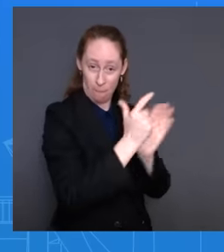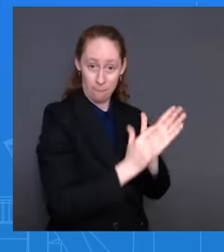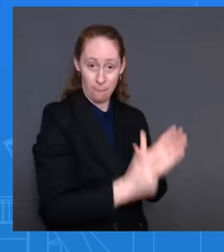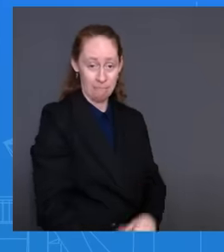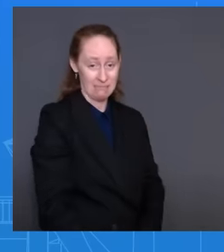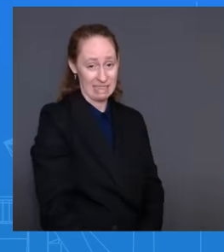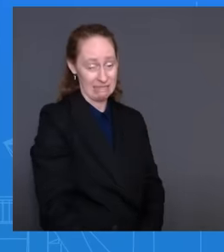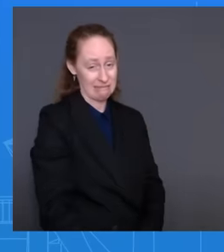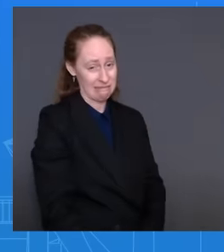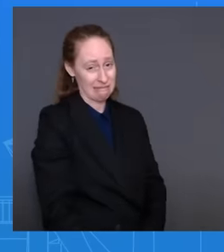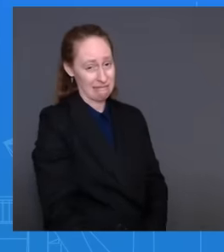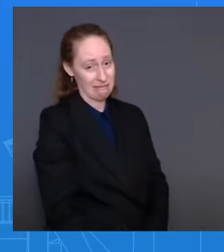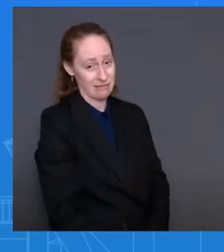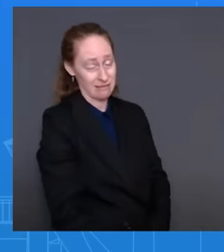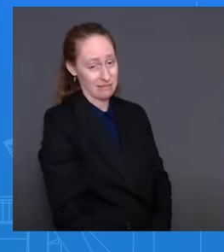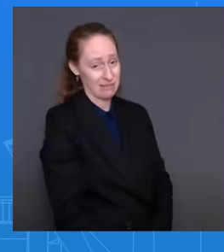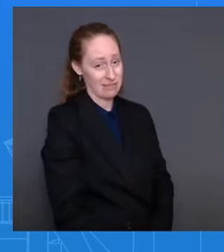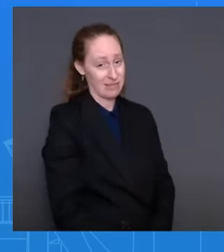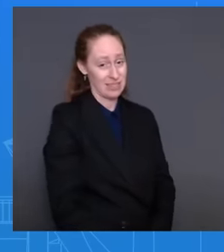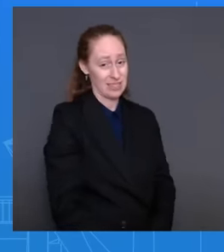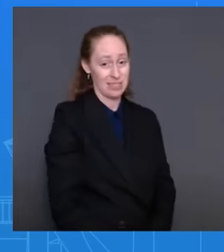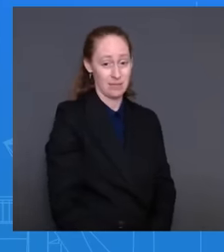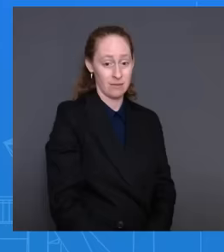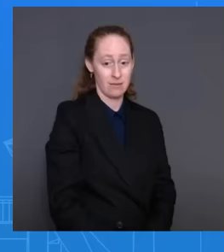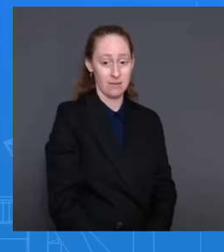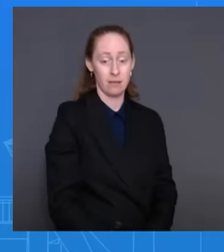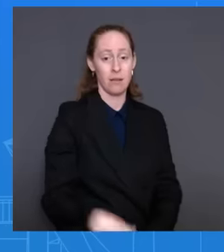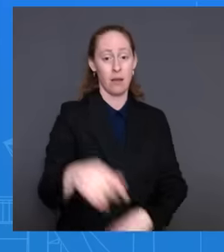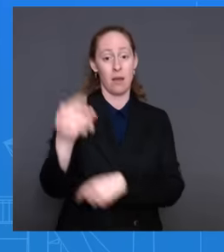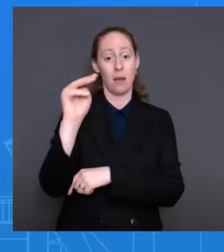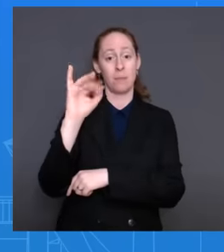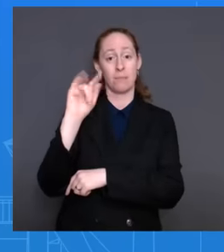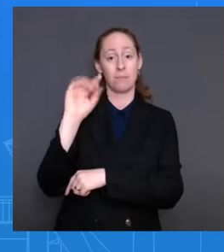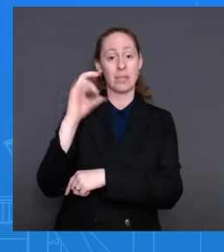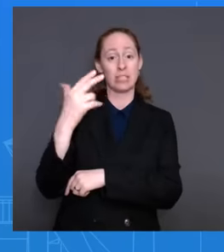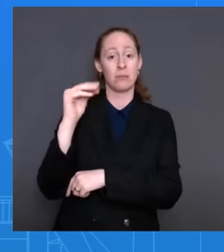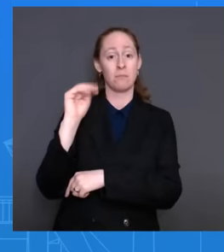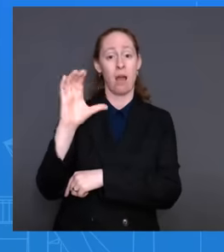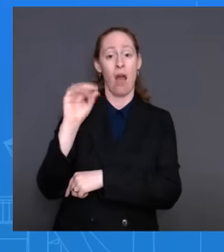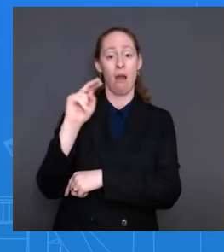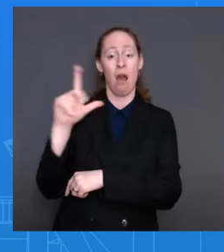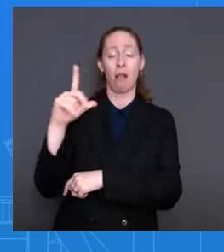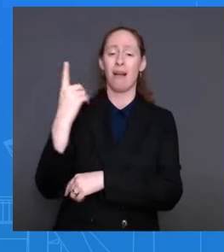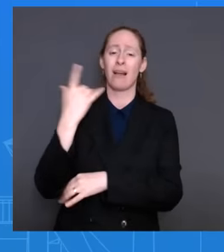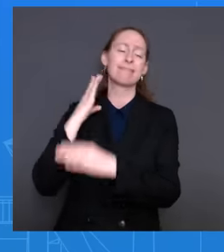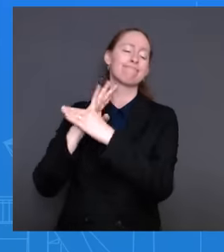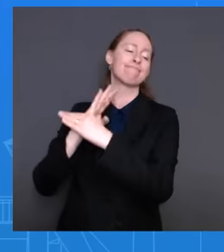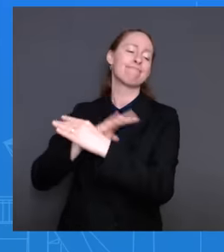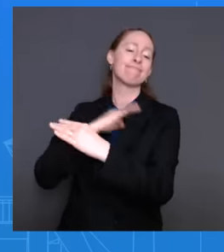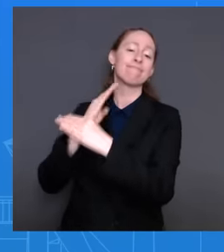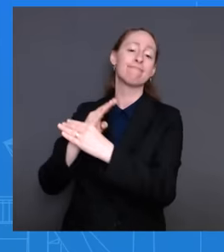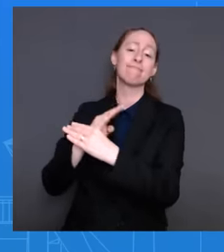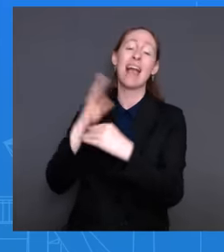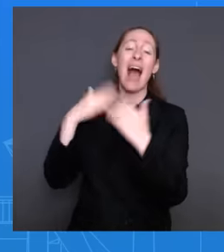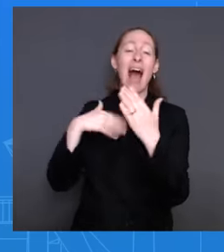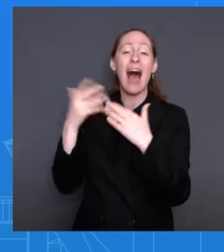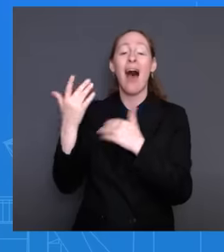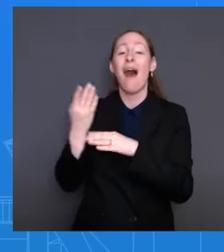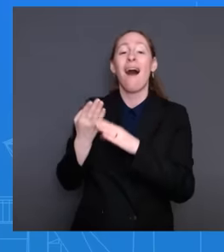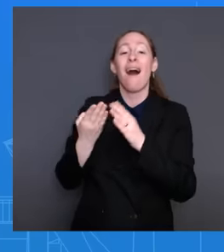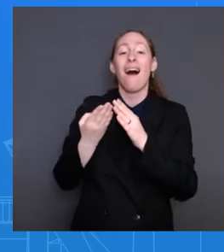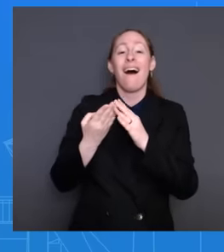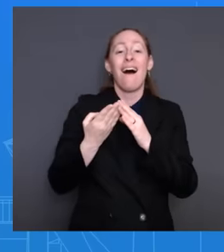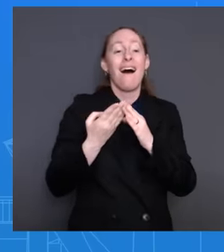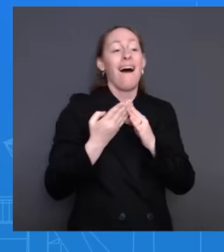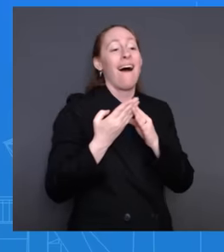long and well-documented history of blocking any sort of vote on gun control throughout his leadership of the Republican Party. What we're saying